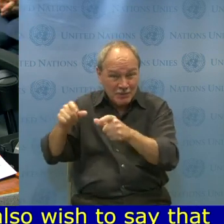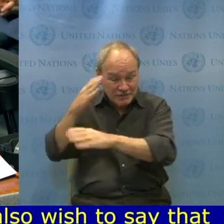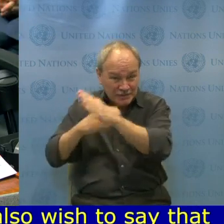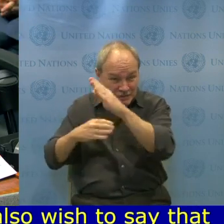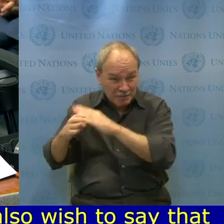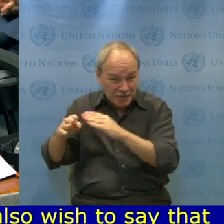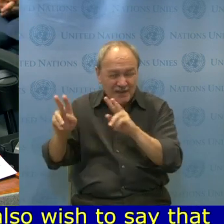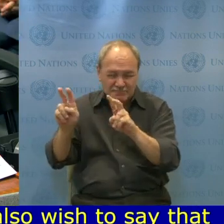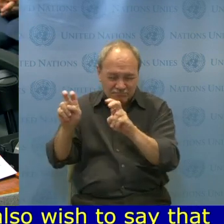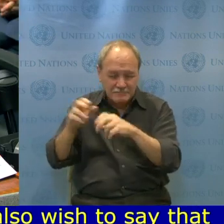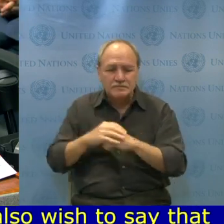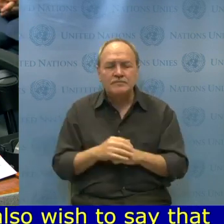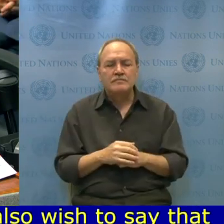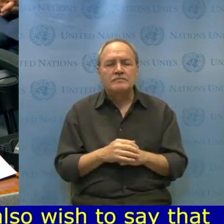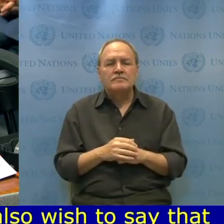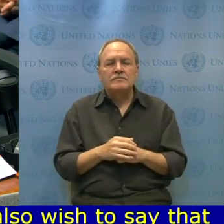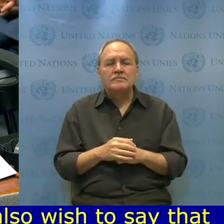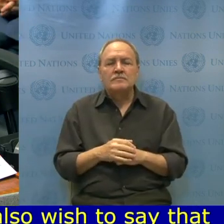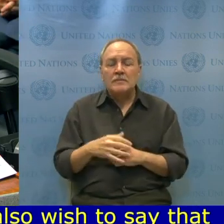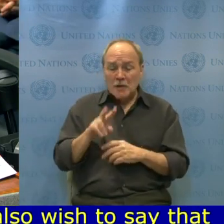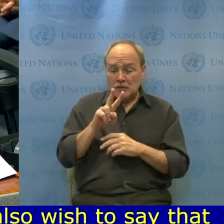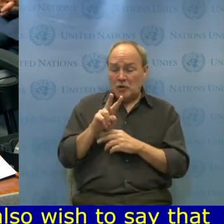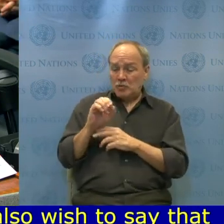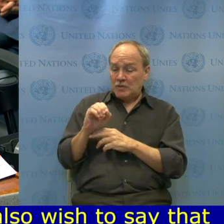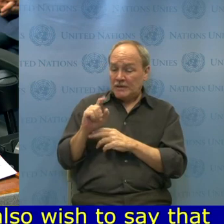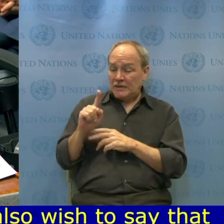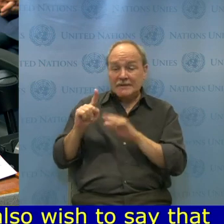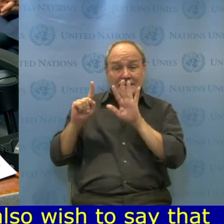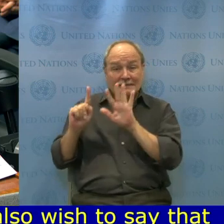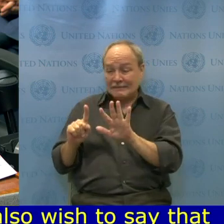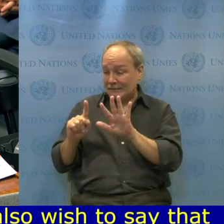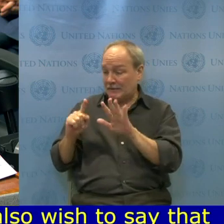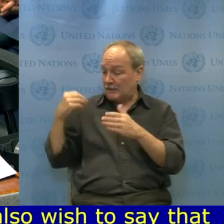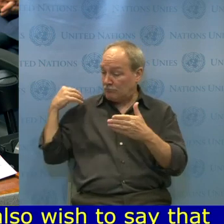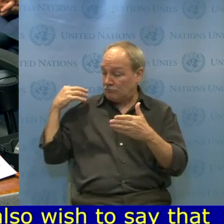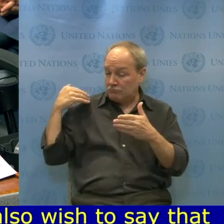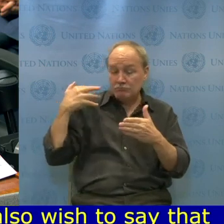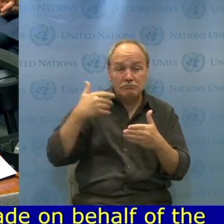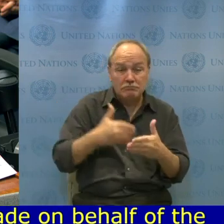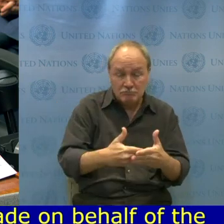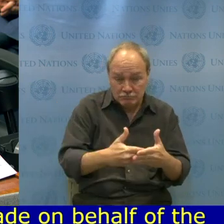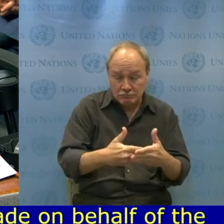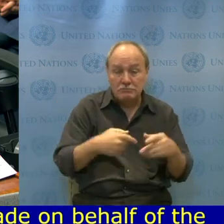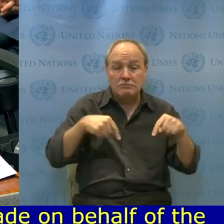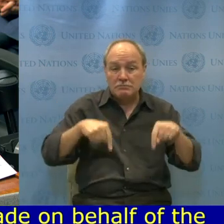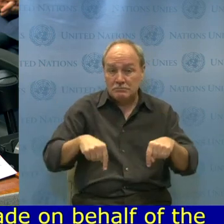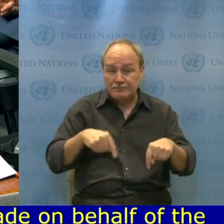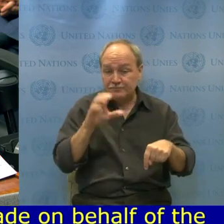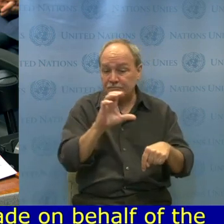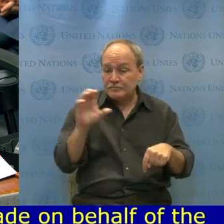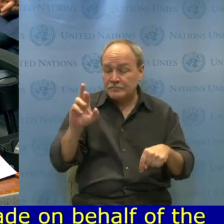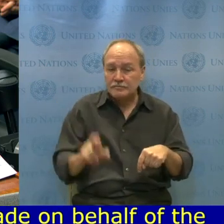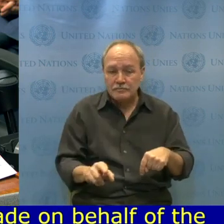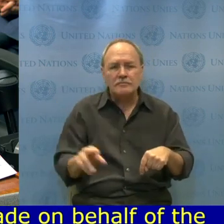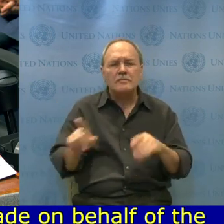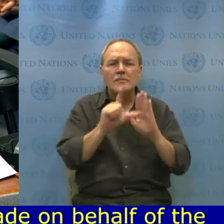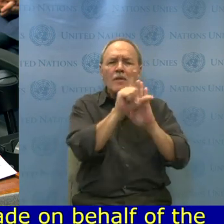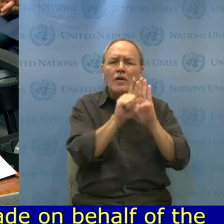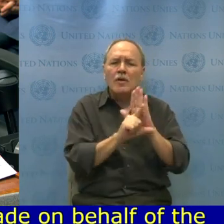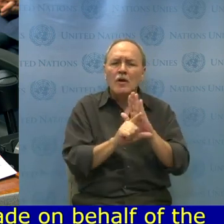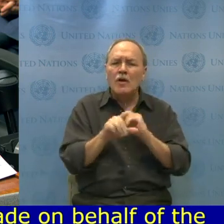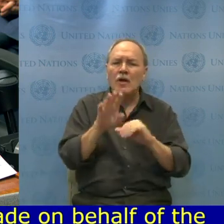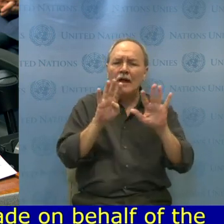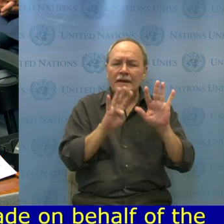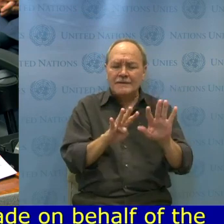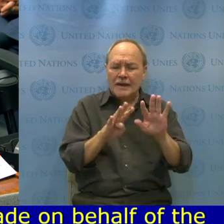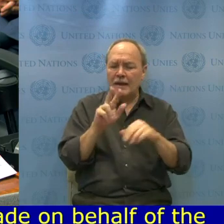Firm in this belief, since 2016 in Costa Rica, a law 9379 was approved